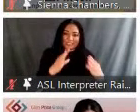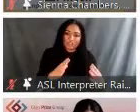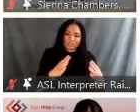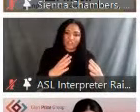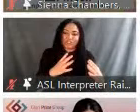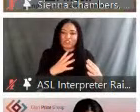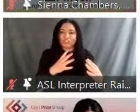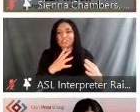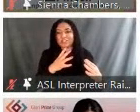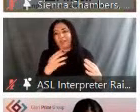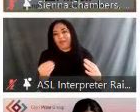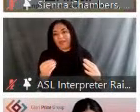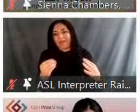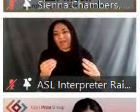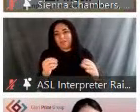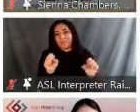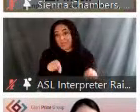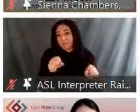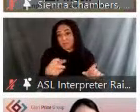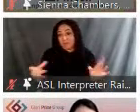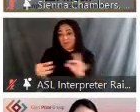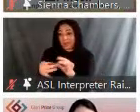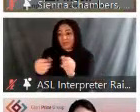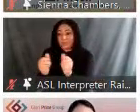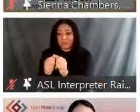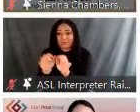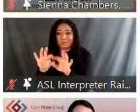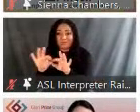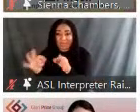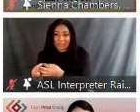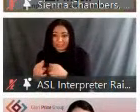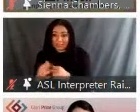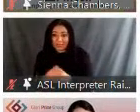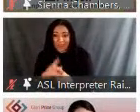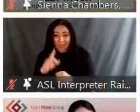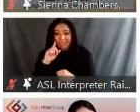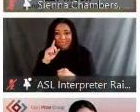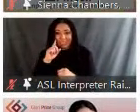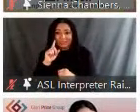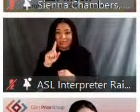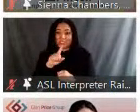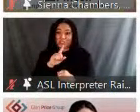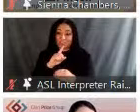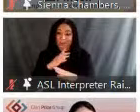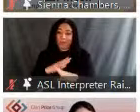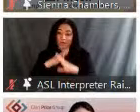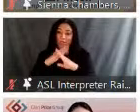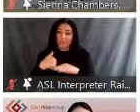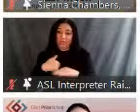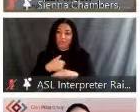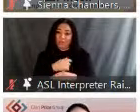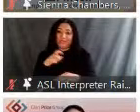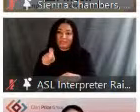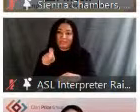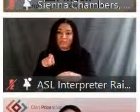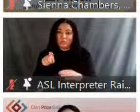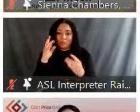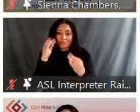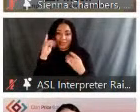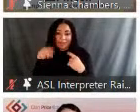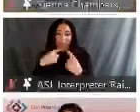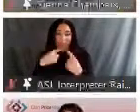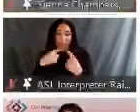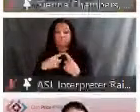to be able to connect with the families. So I think that's a barrier that we should think about, and also supports both